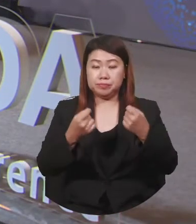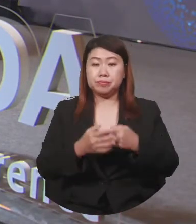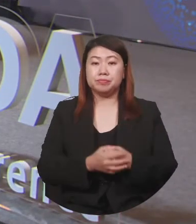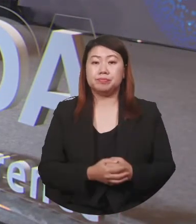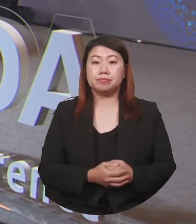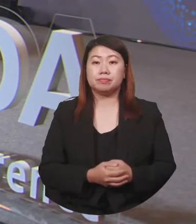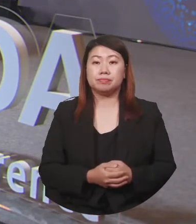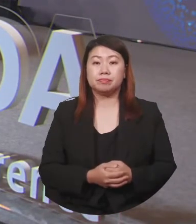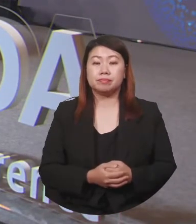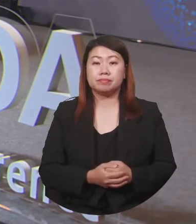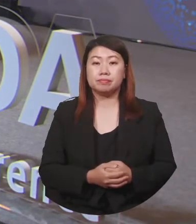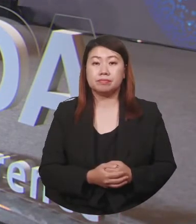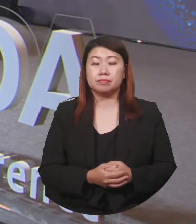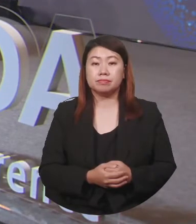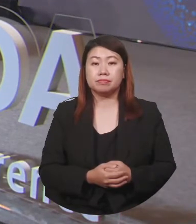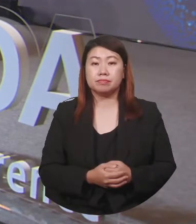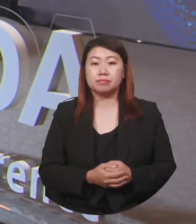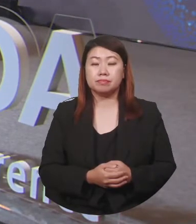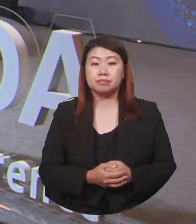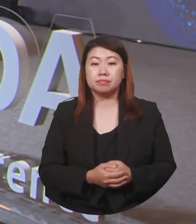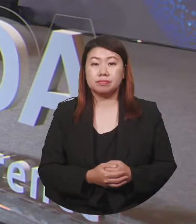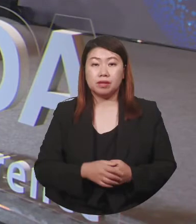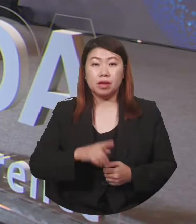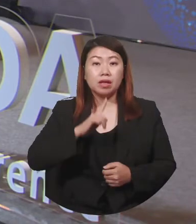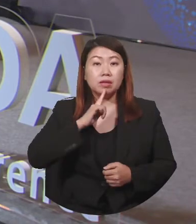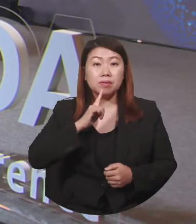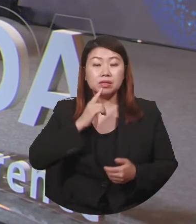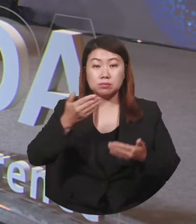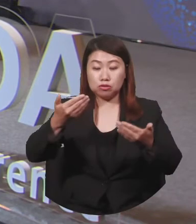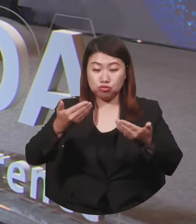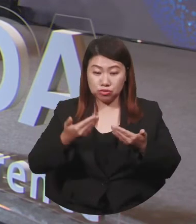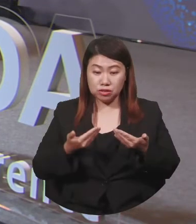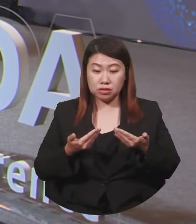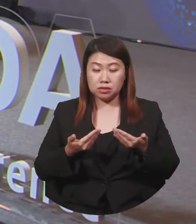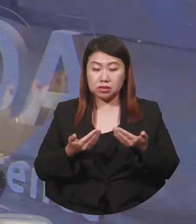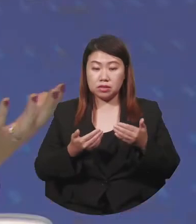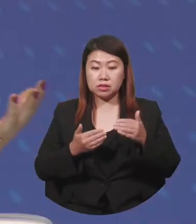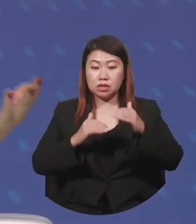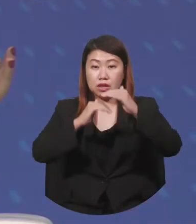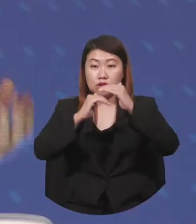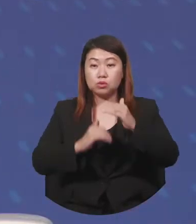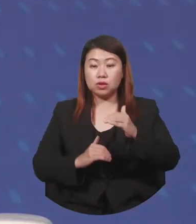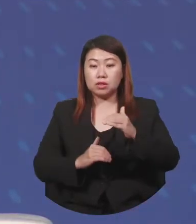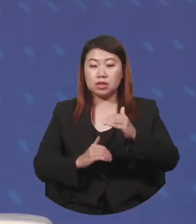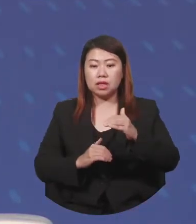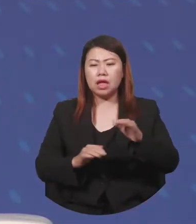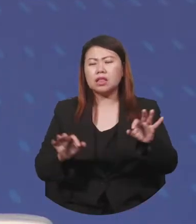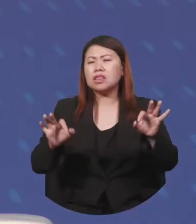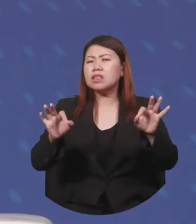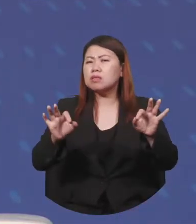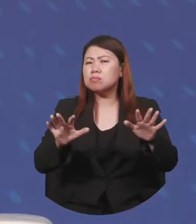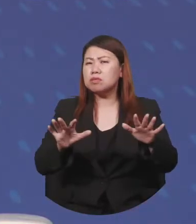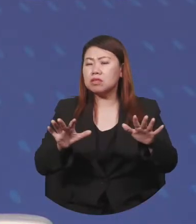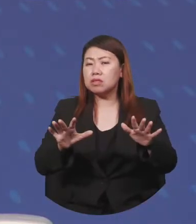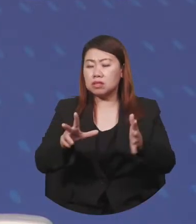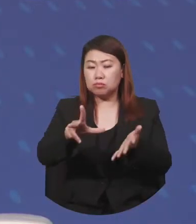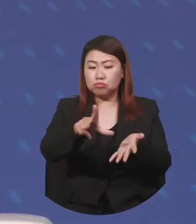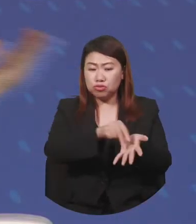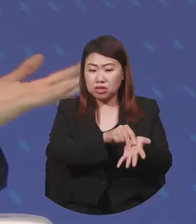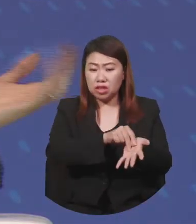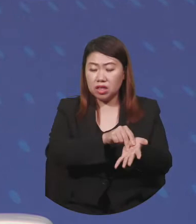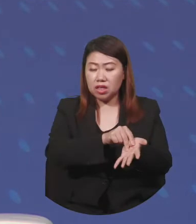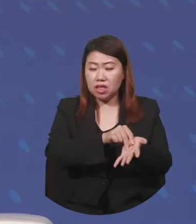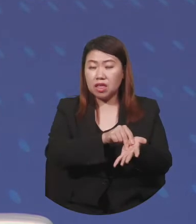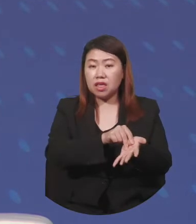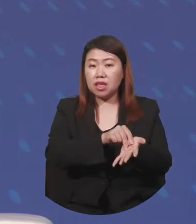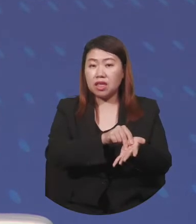about the need to, the use of ad hoc solutions and the need perhaps, and the challenges, I guess, that creates. Thank you very much.